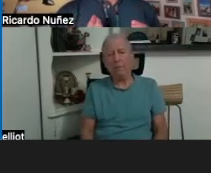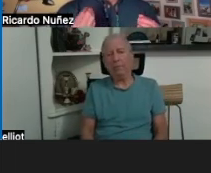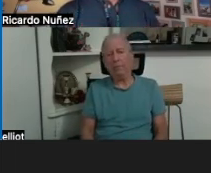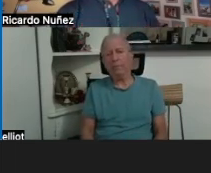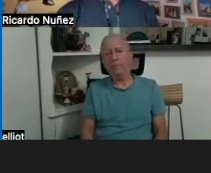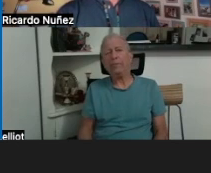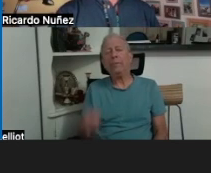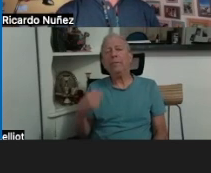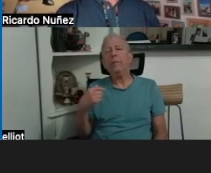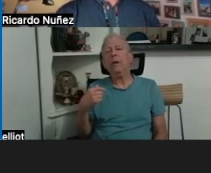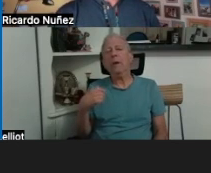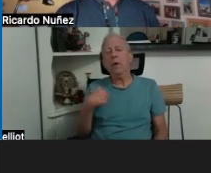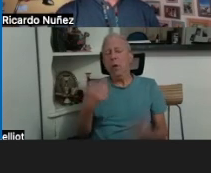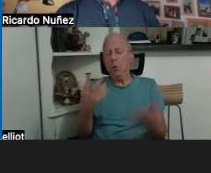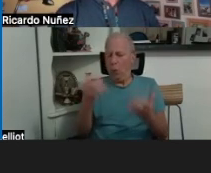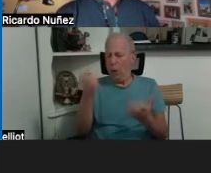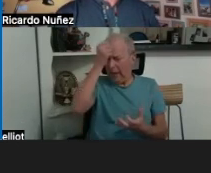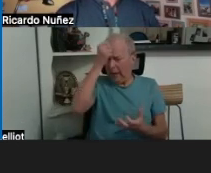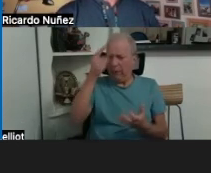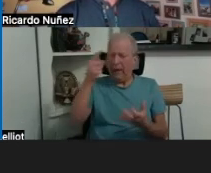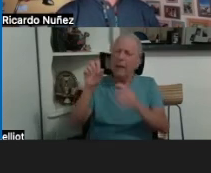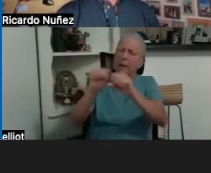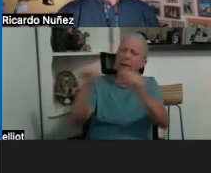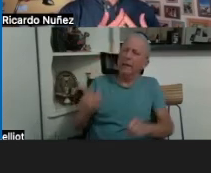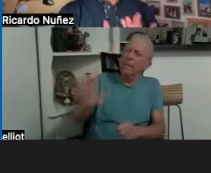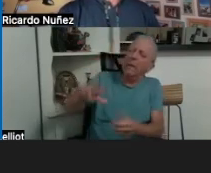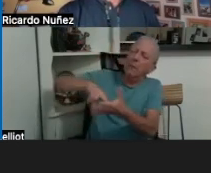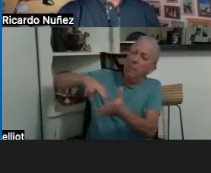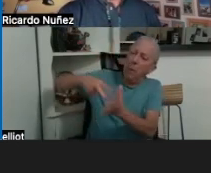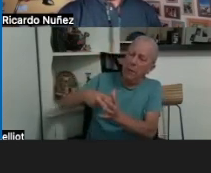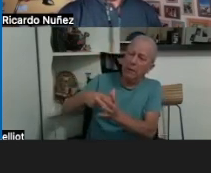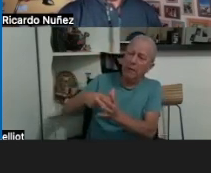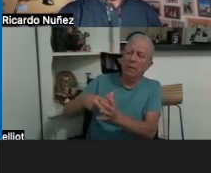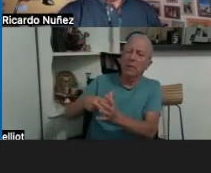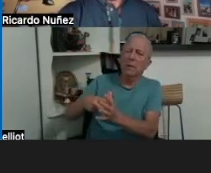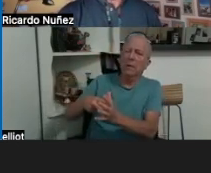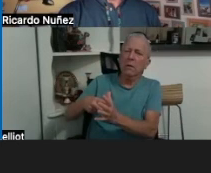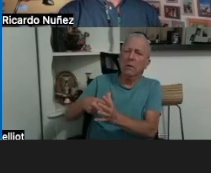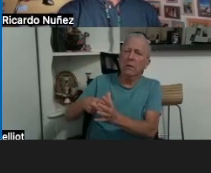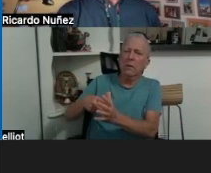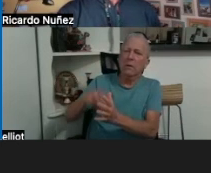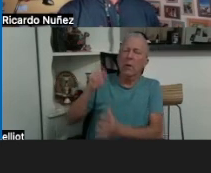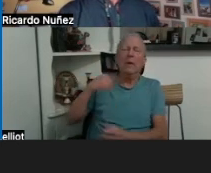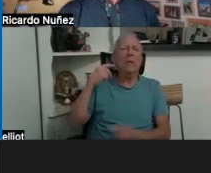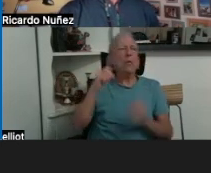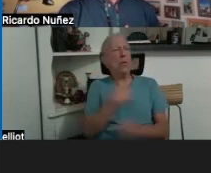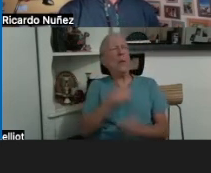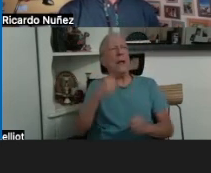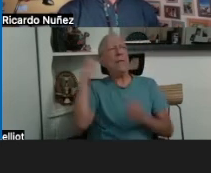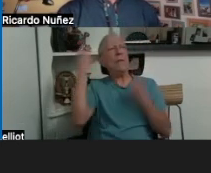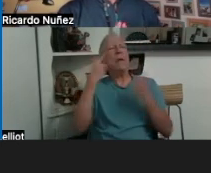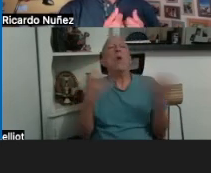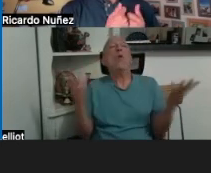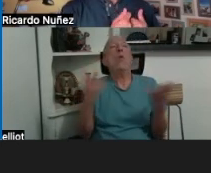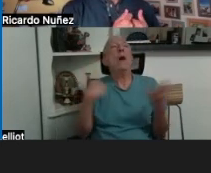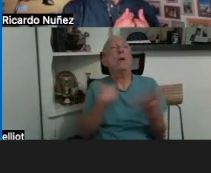are trying to understand the purpose of a system, we can say all the things that we want, but the only way to